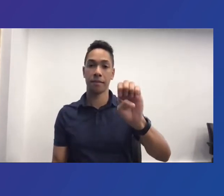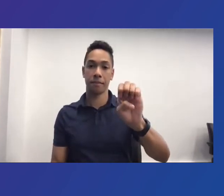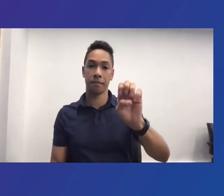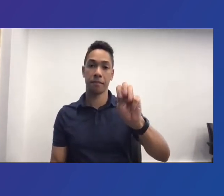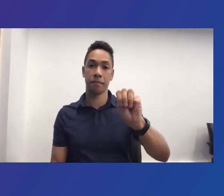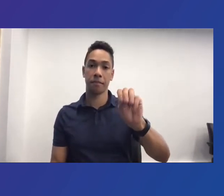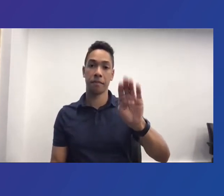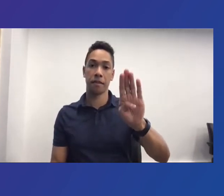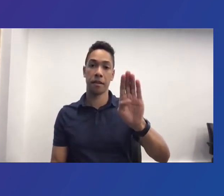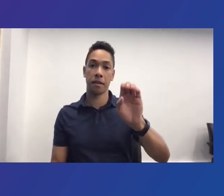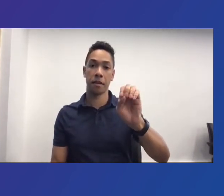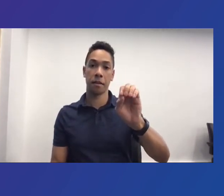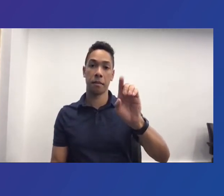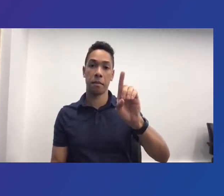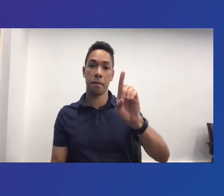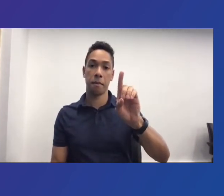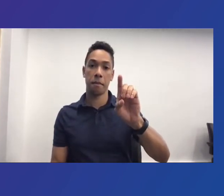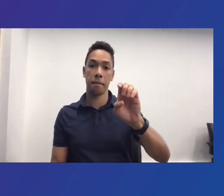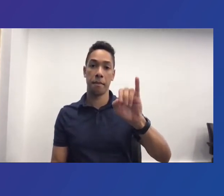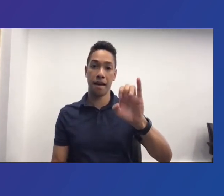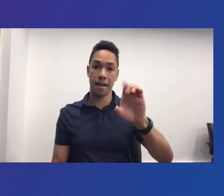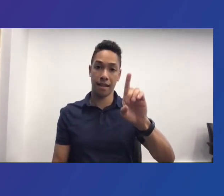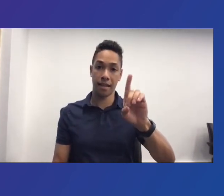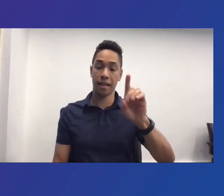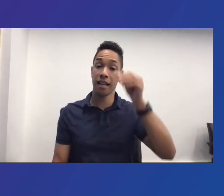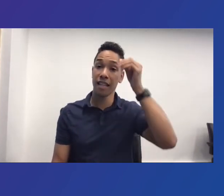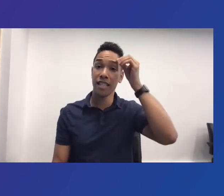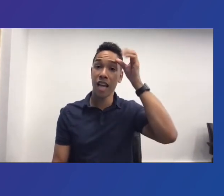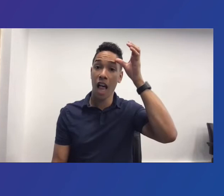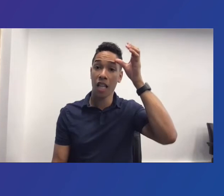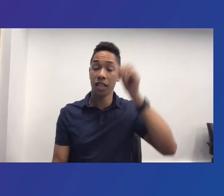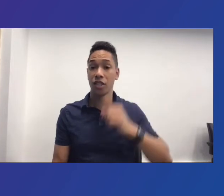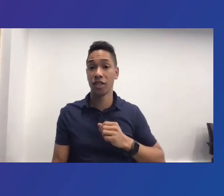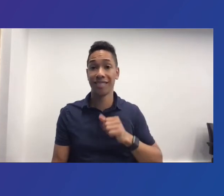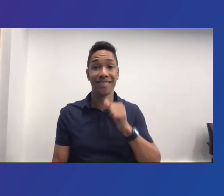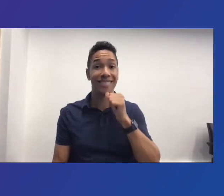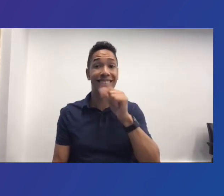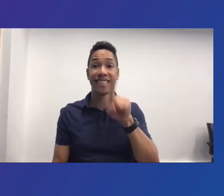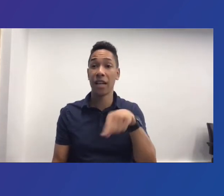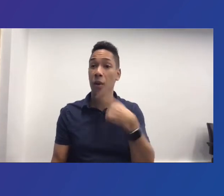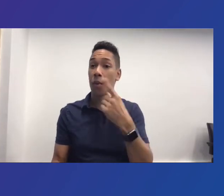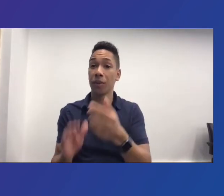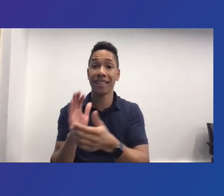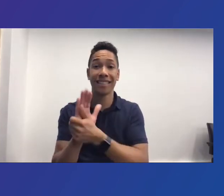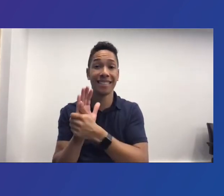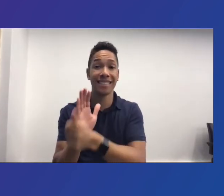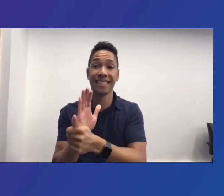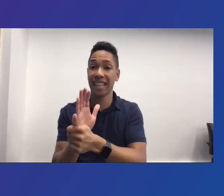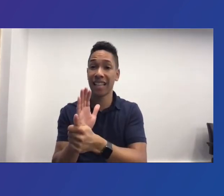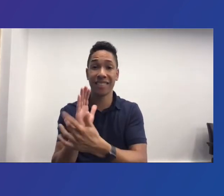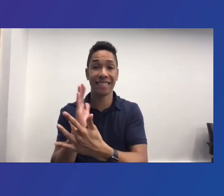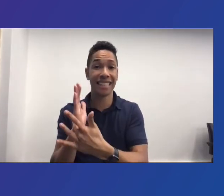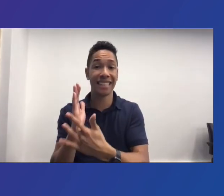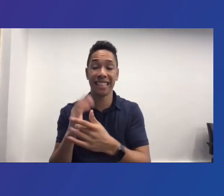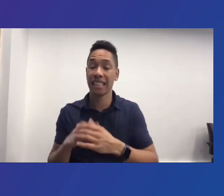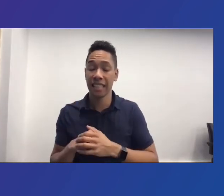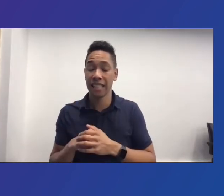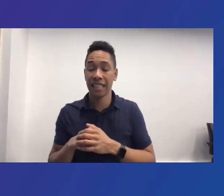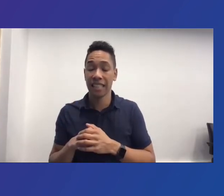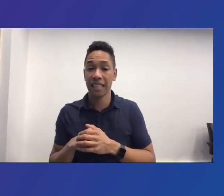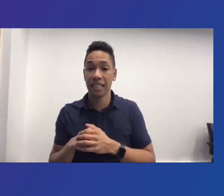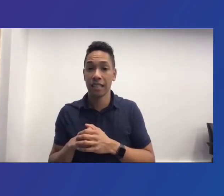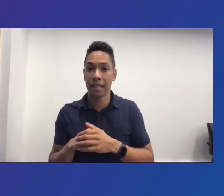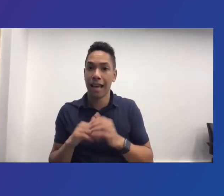just technique. Now, it's a way of expression, and it's probably a way of tapping into that